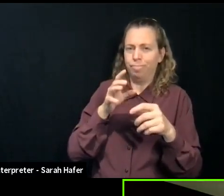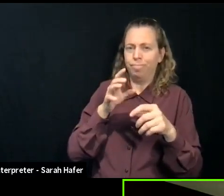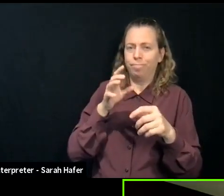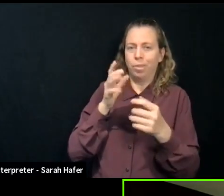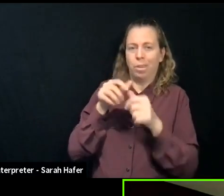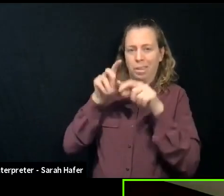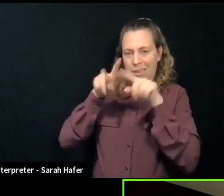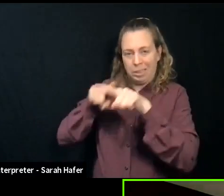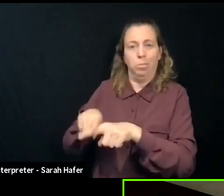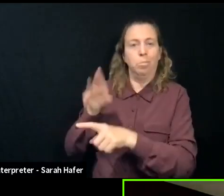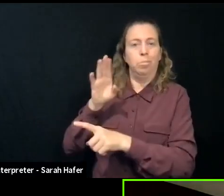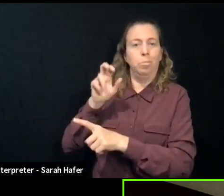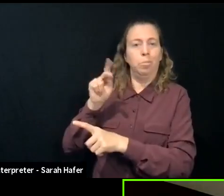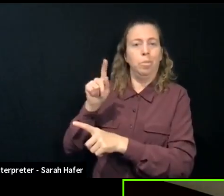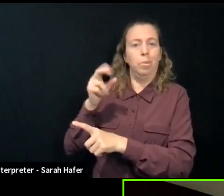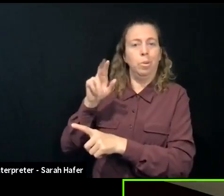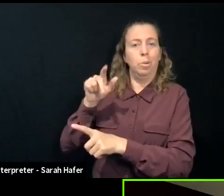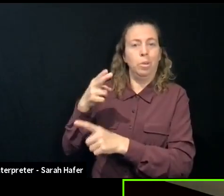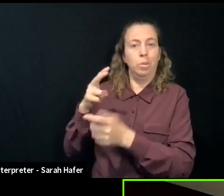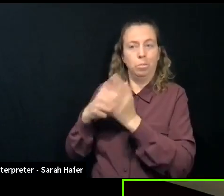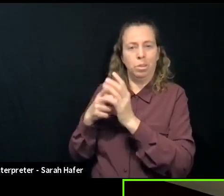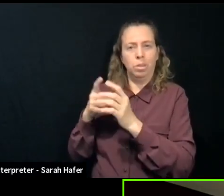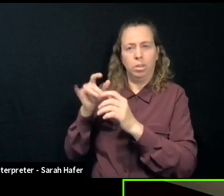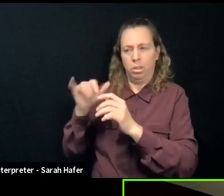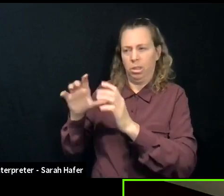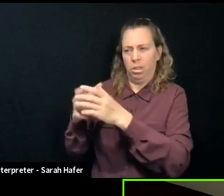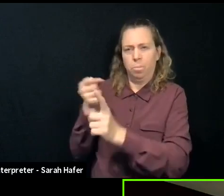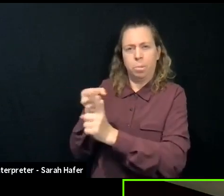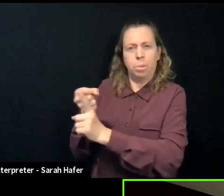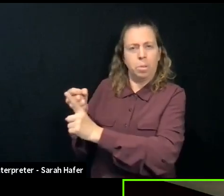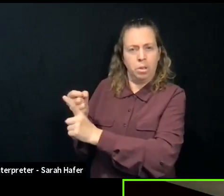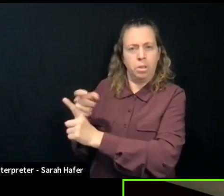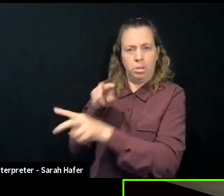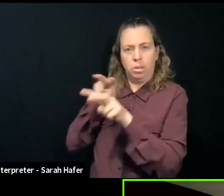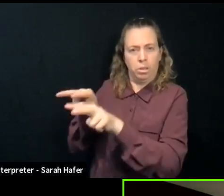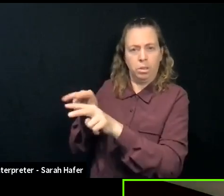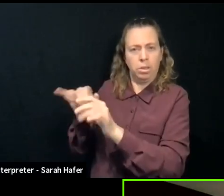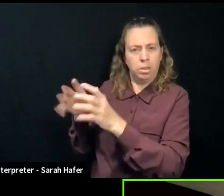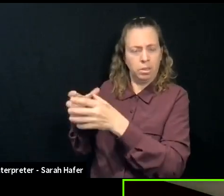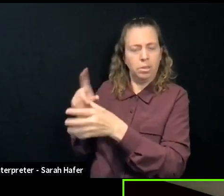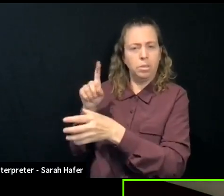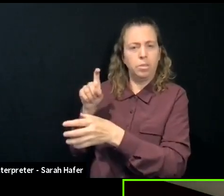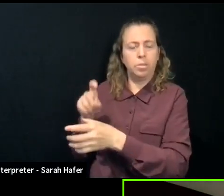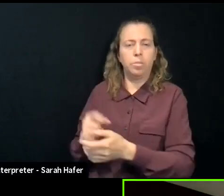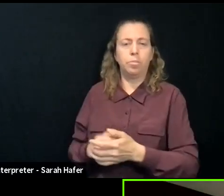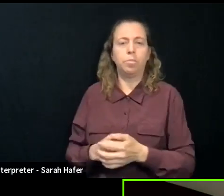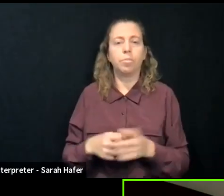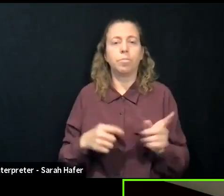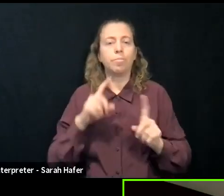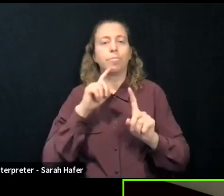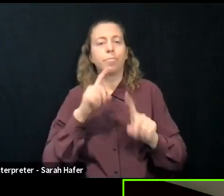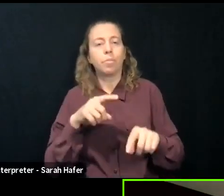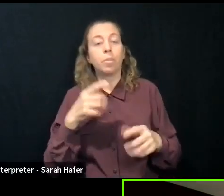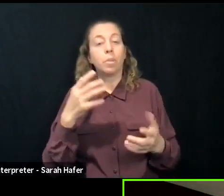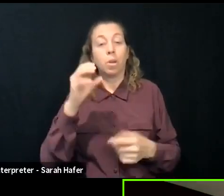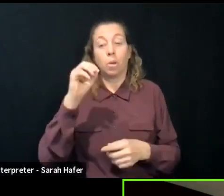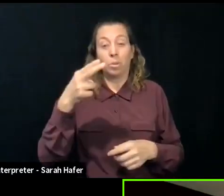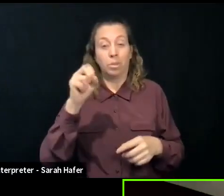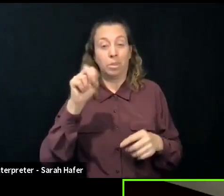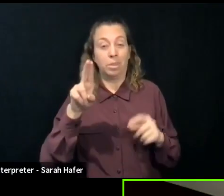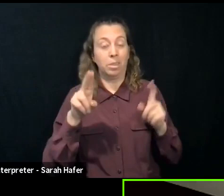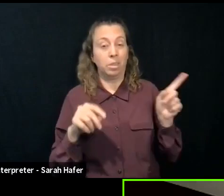centers, including OHSU, as well as at the Oregon State Public Health Laboratory. The criteria